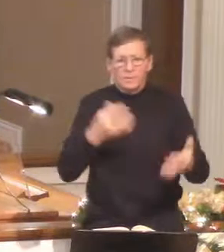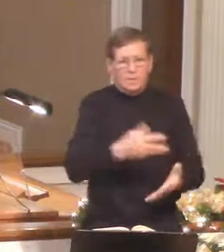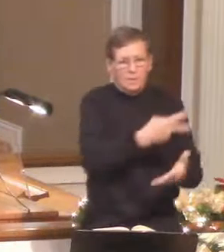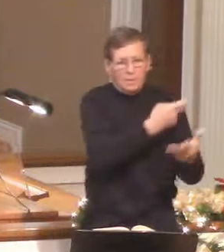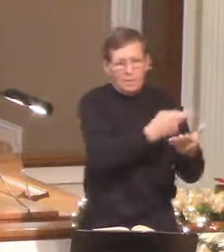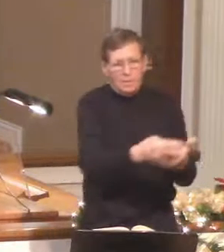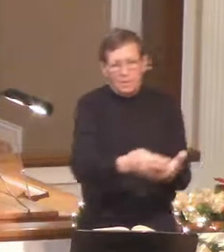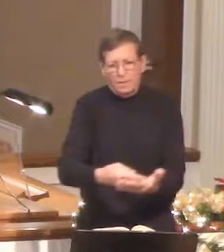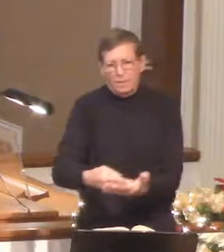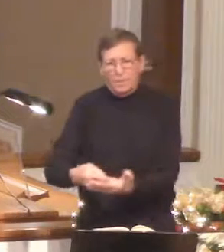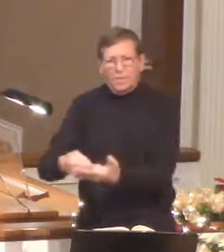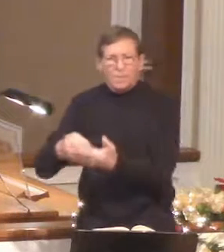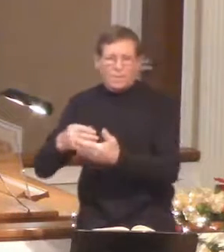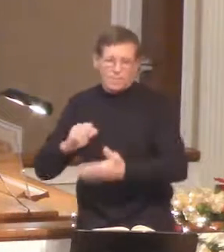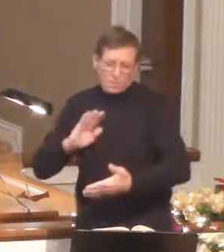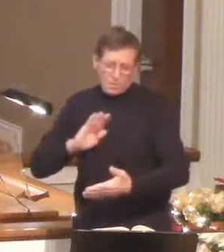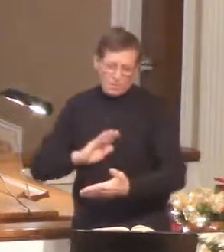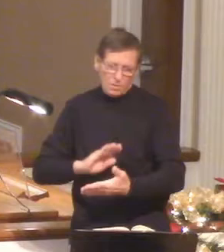little Lord